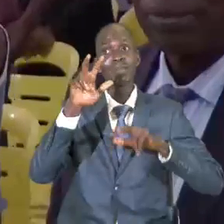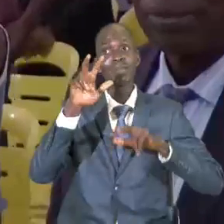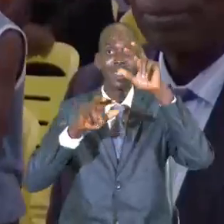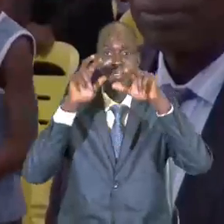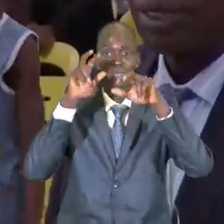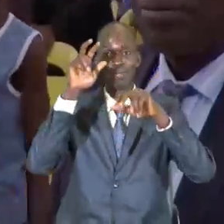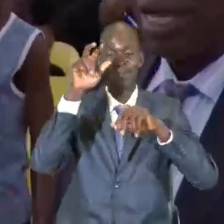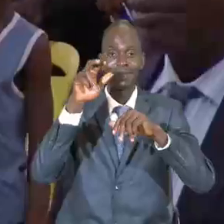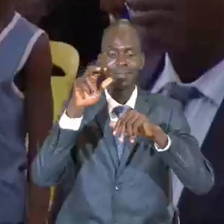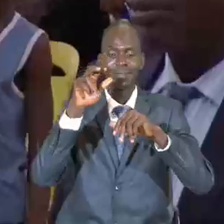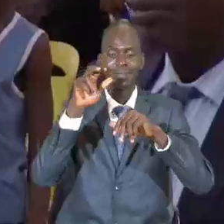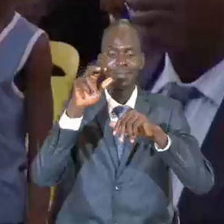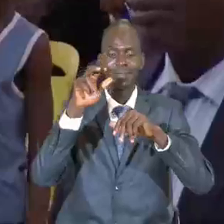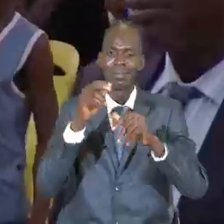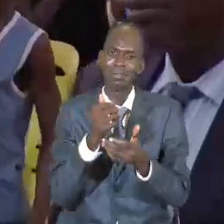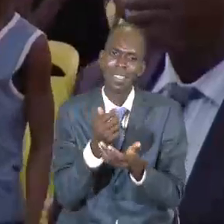Amen.